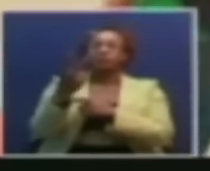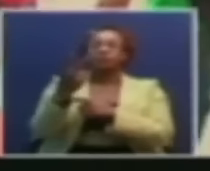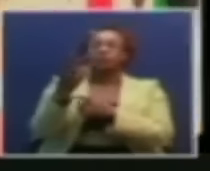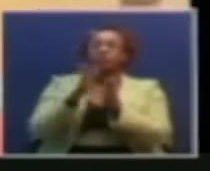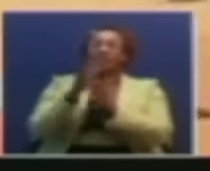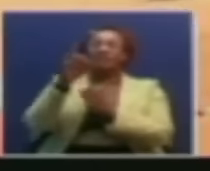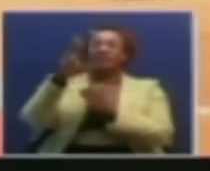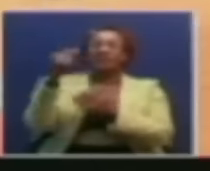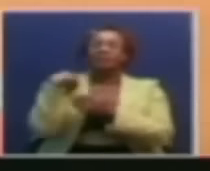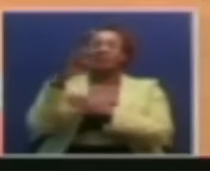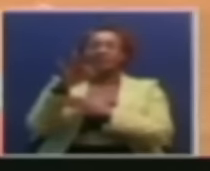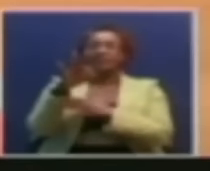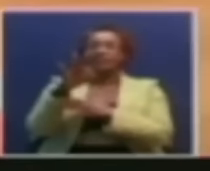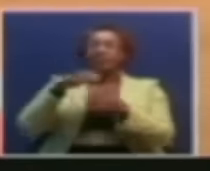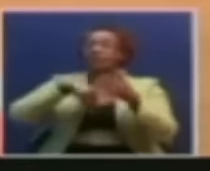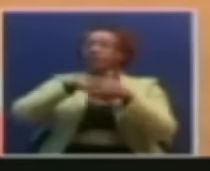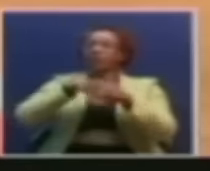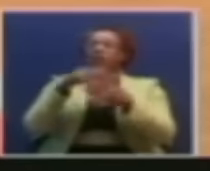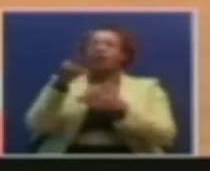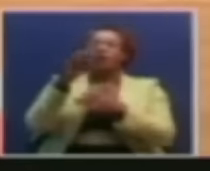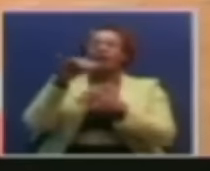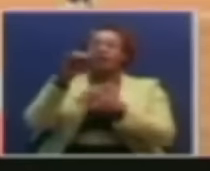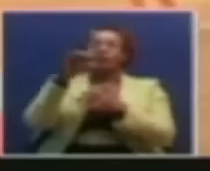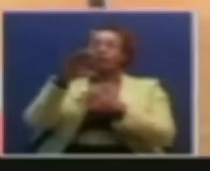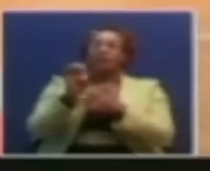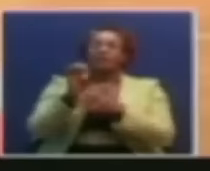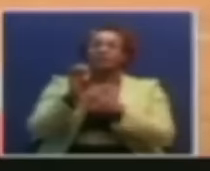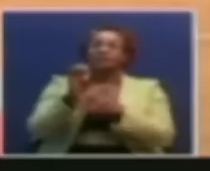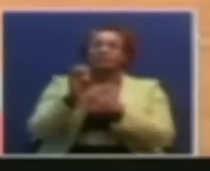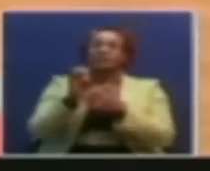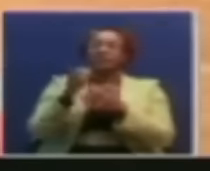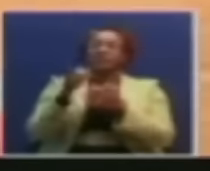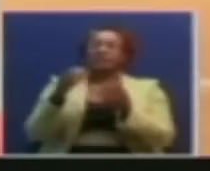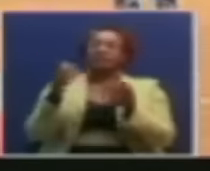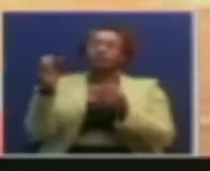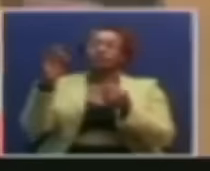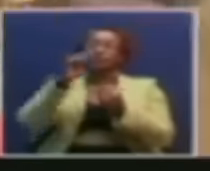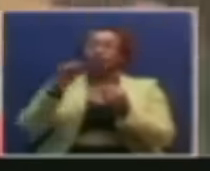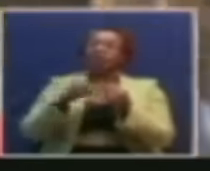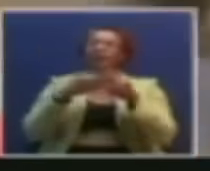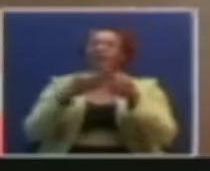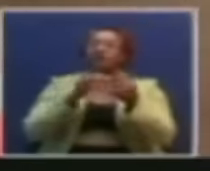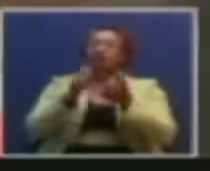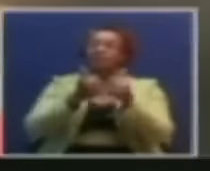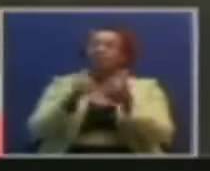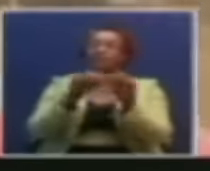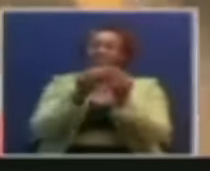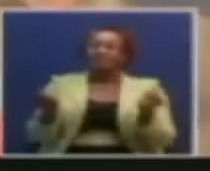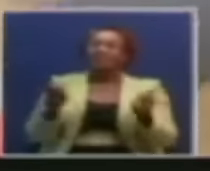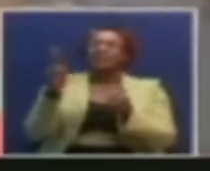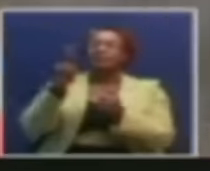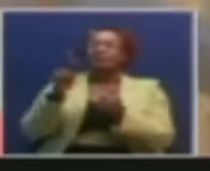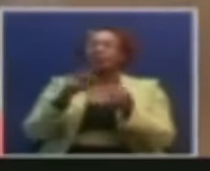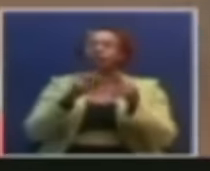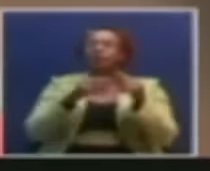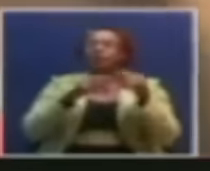third. In football, Kayole Asubuhi are this year's Super 8 champions. Kayole beat Kiamaiko City 2-0